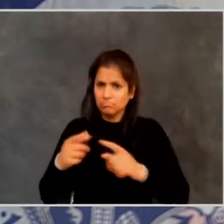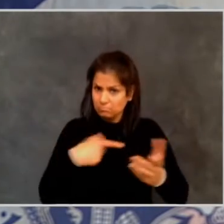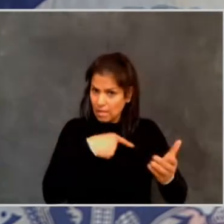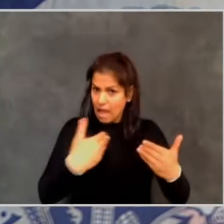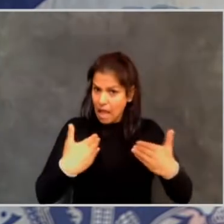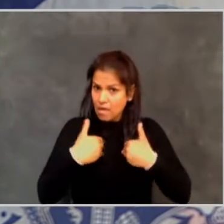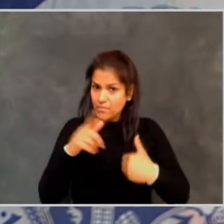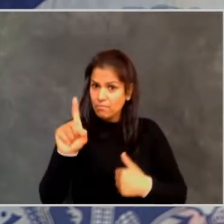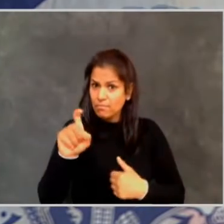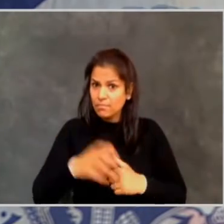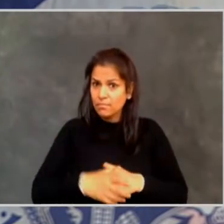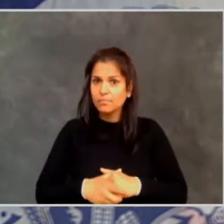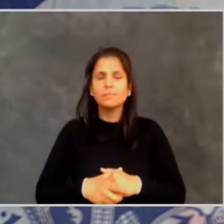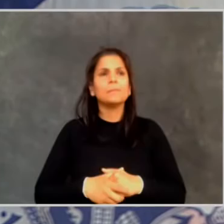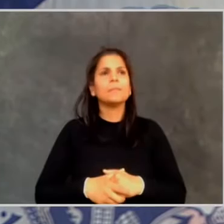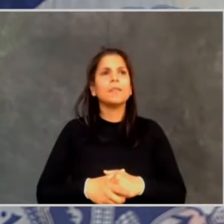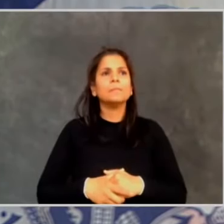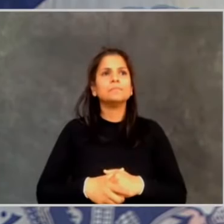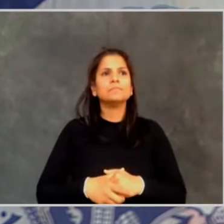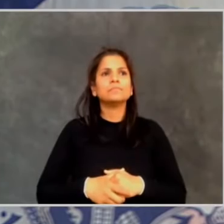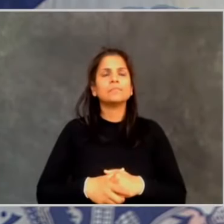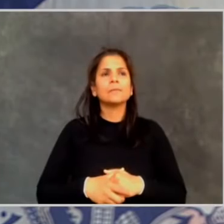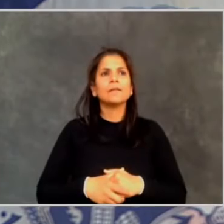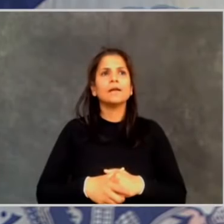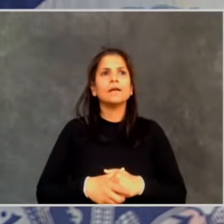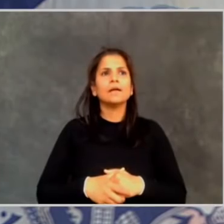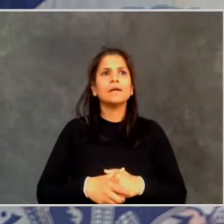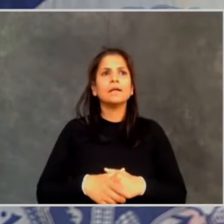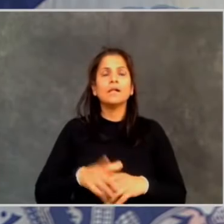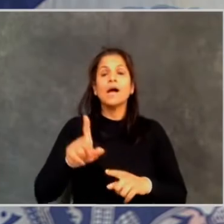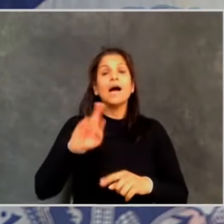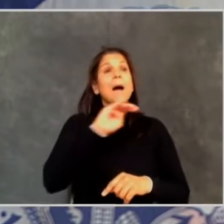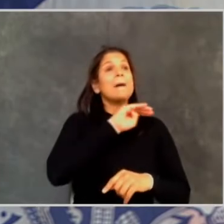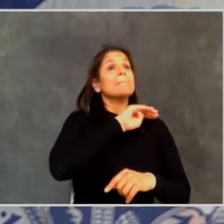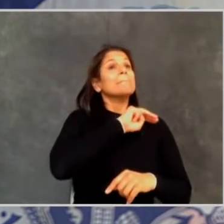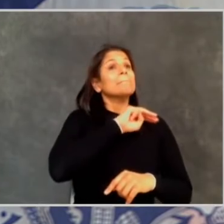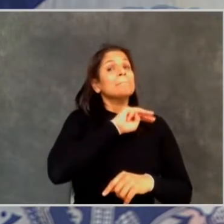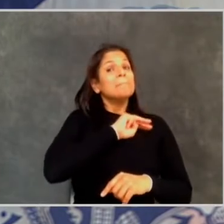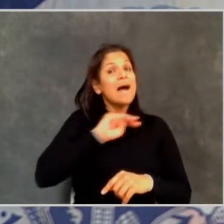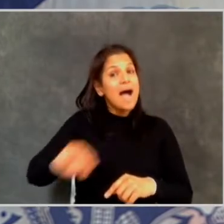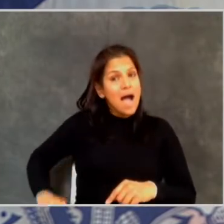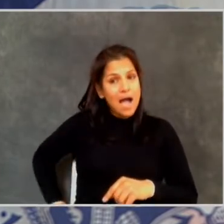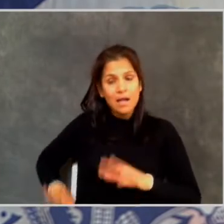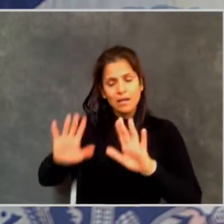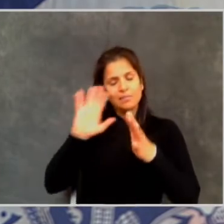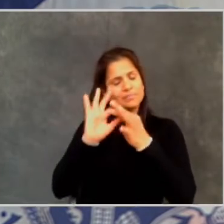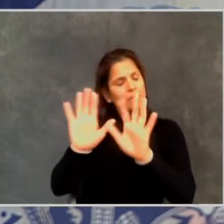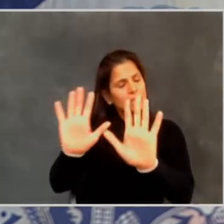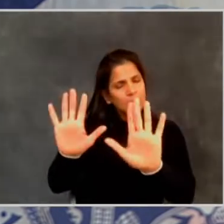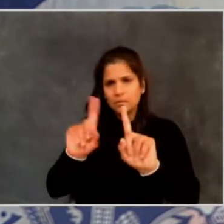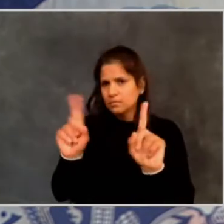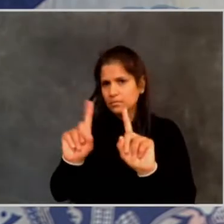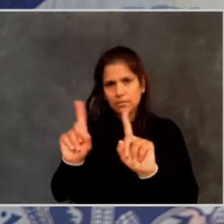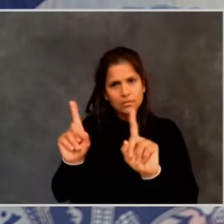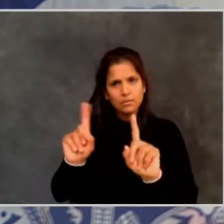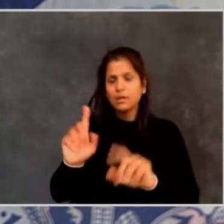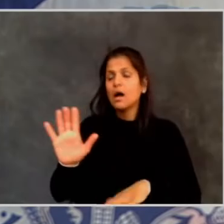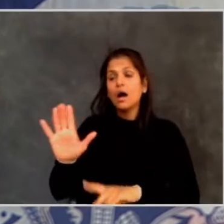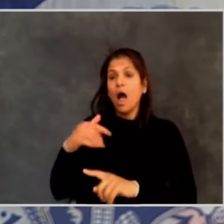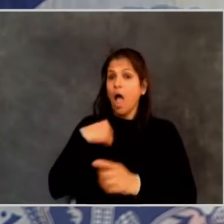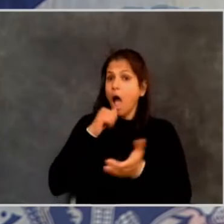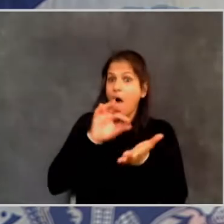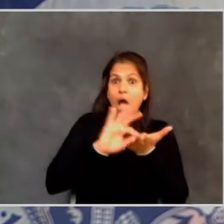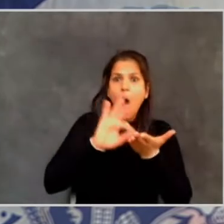people involved. And when that gets factored in, as it should, to the COVID-19 deaths, we'll absolutely